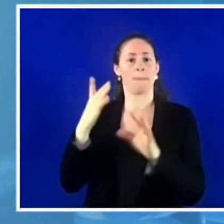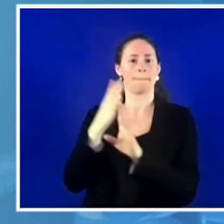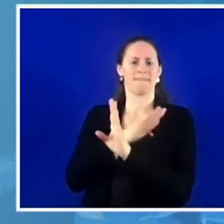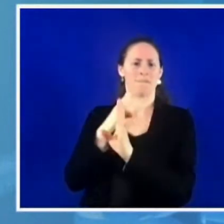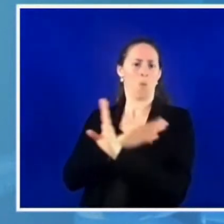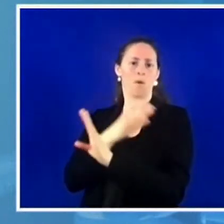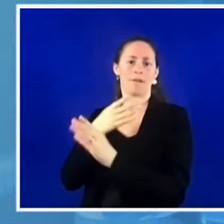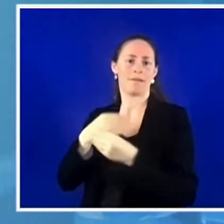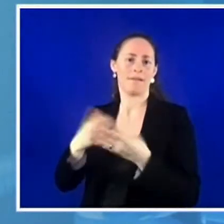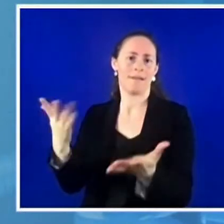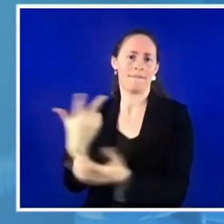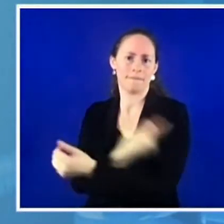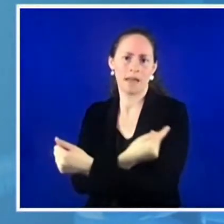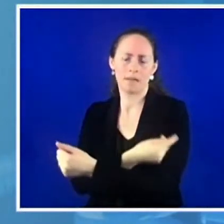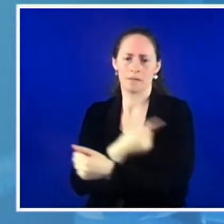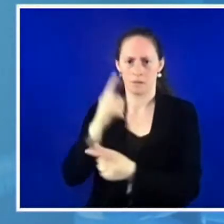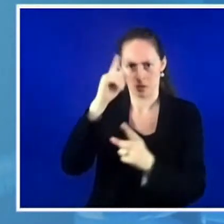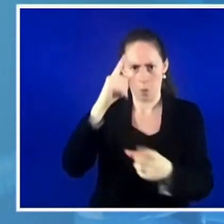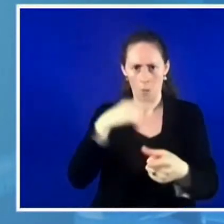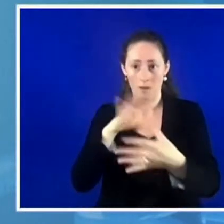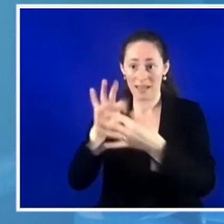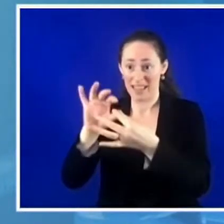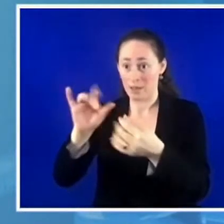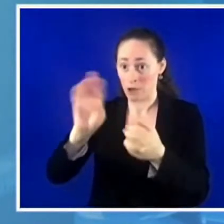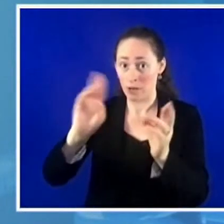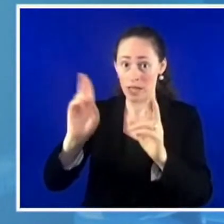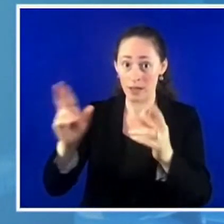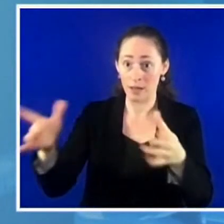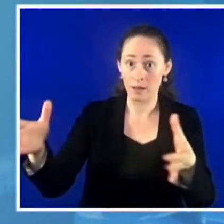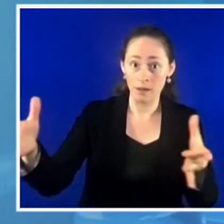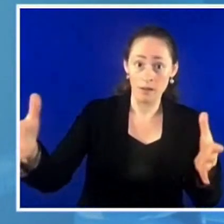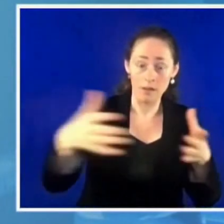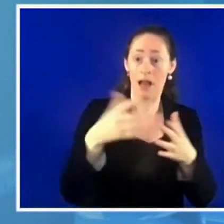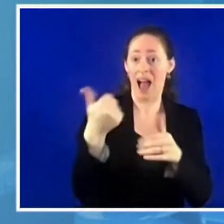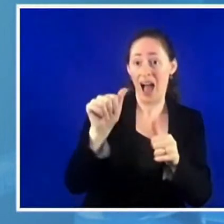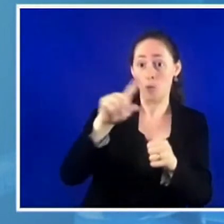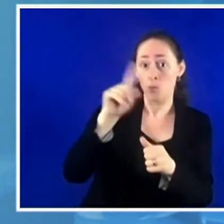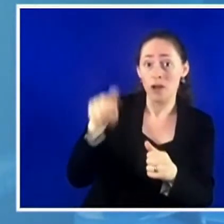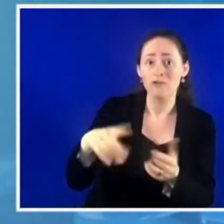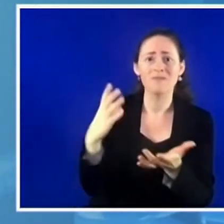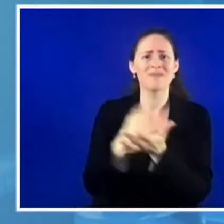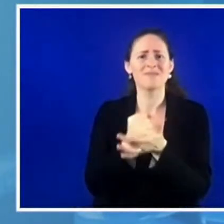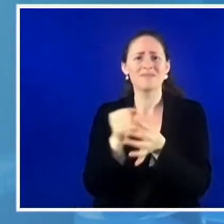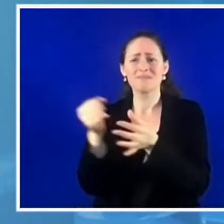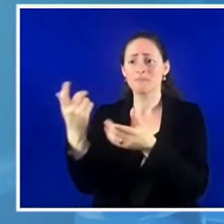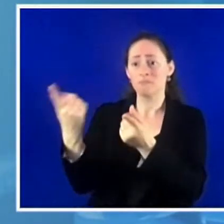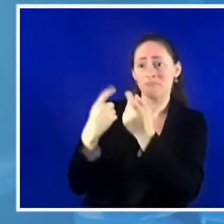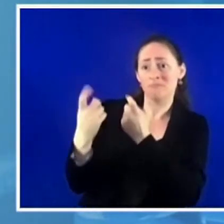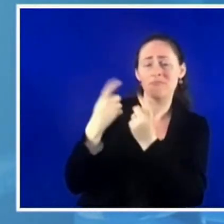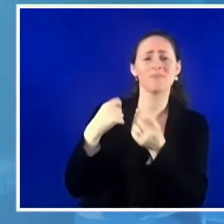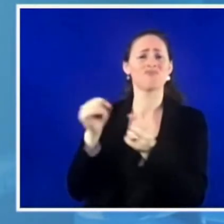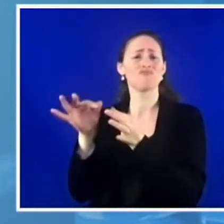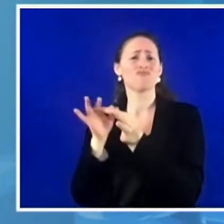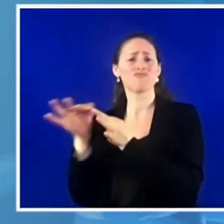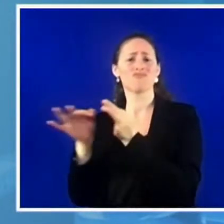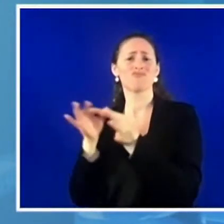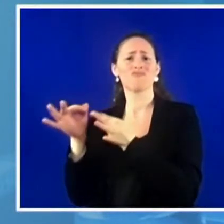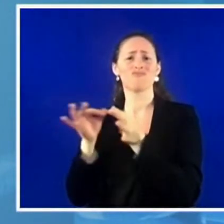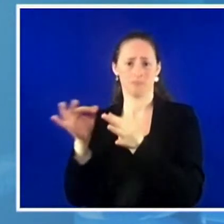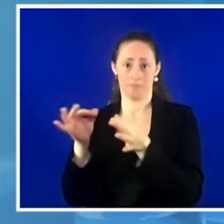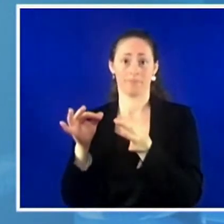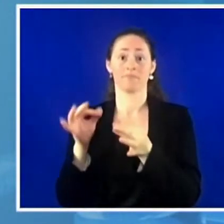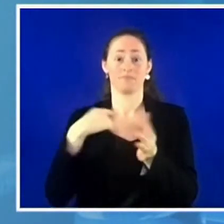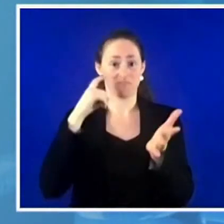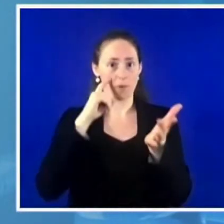shelter participants, answering whatever questions they have, with over 50% uptake in the shelter participants, which